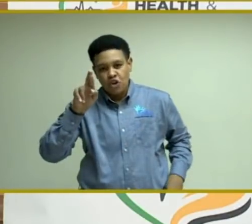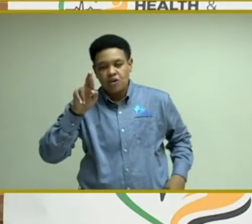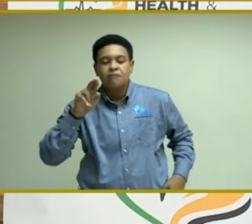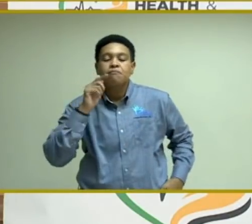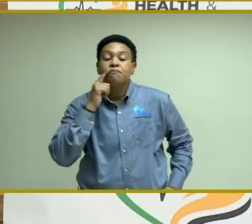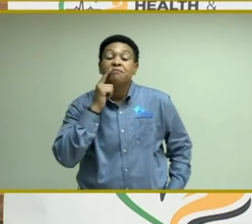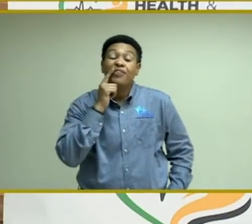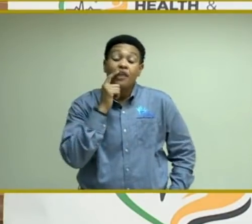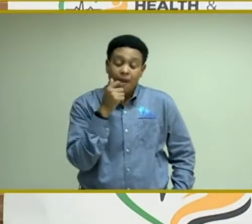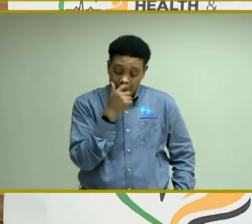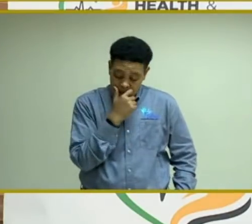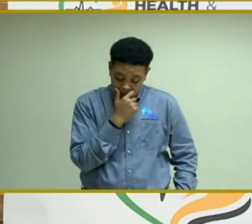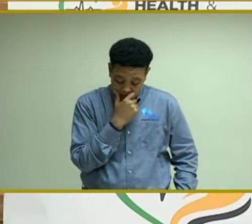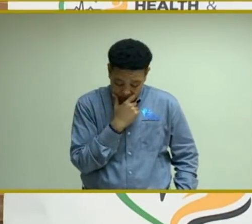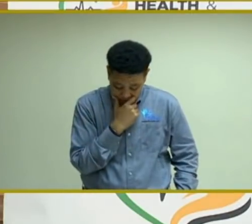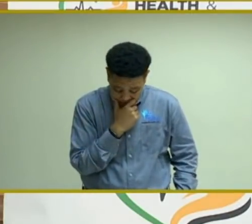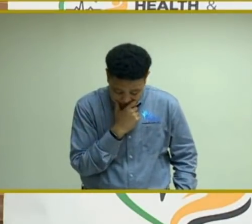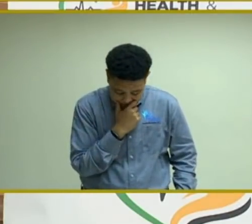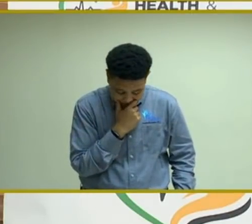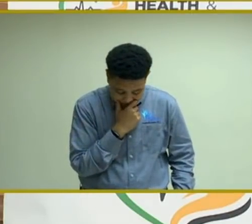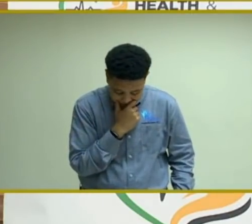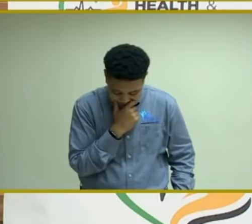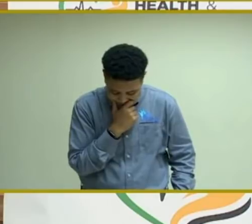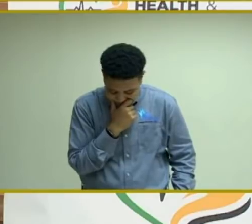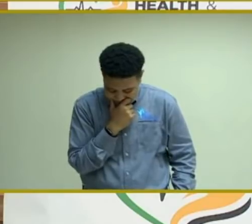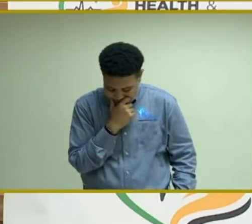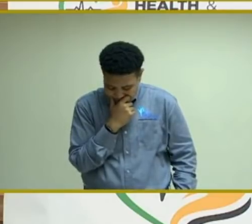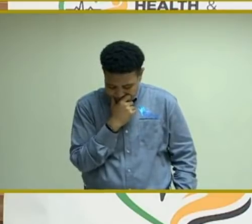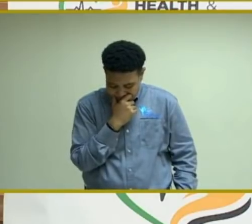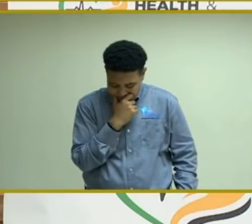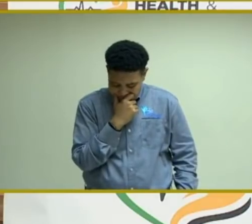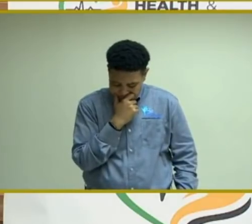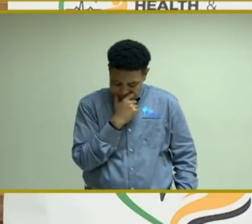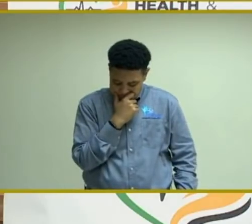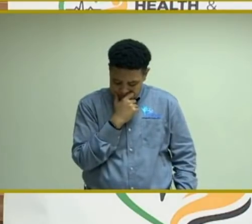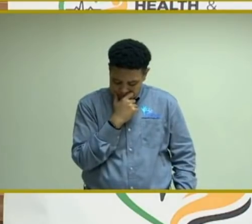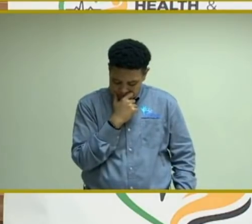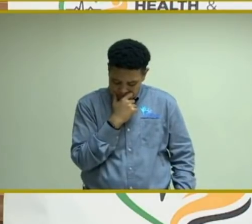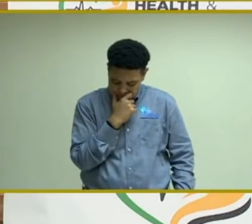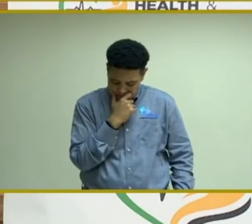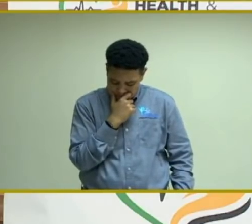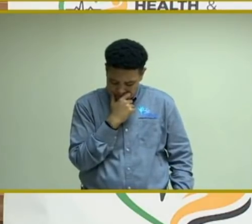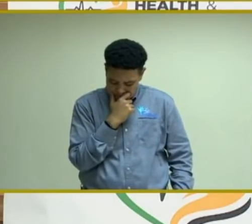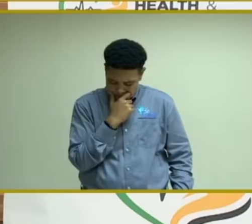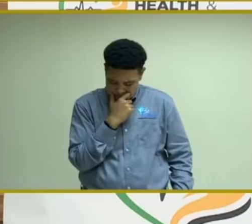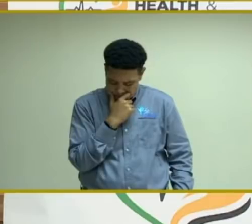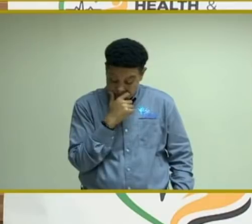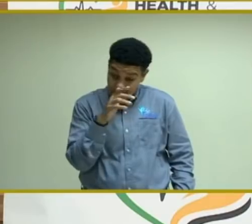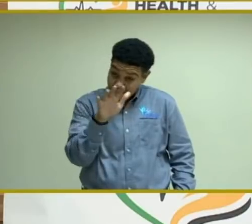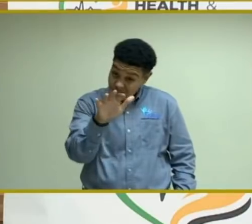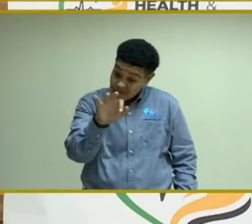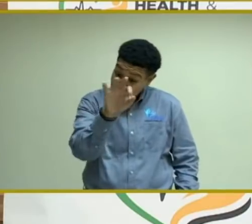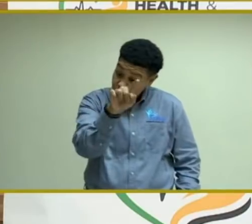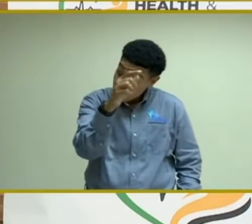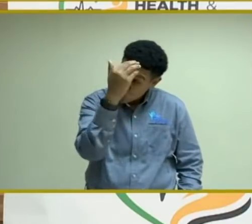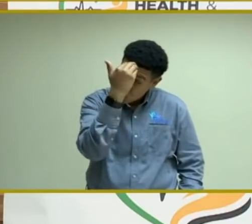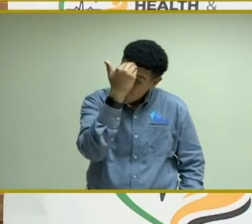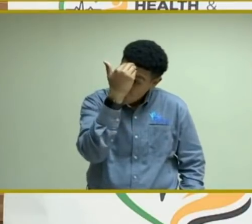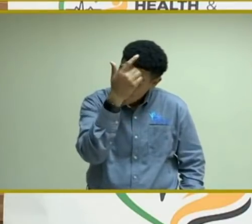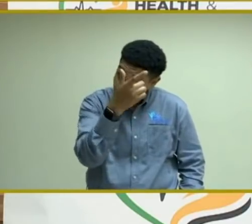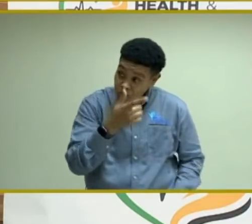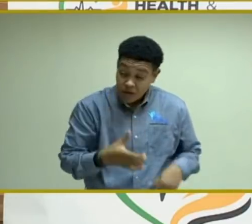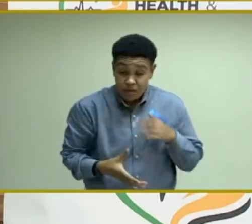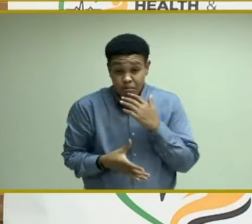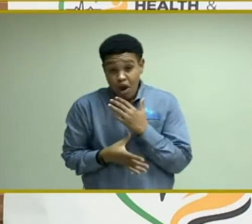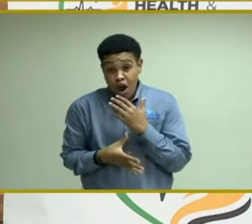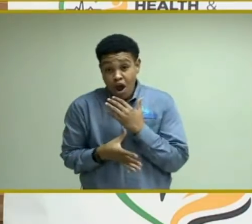very important that the priority will be, in the first instance, to deliver